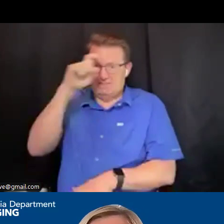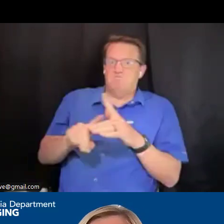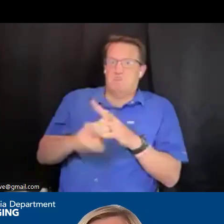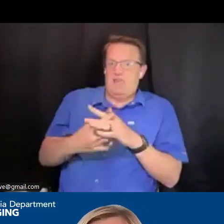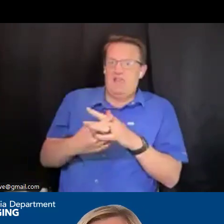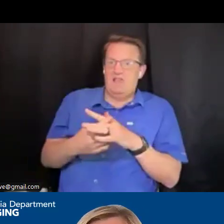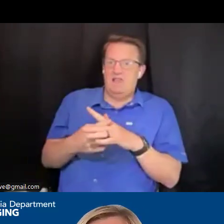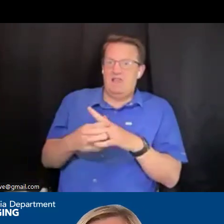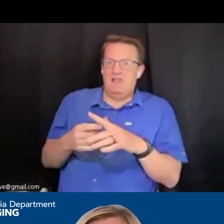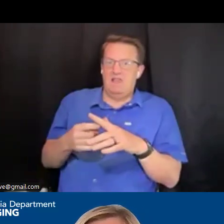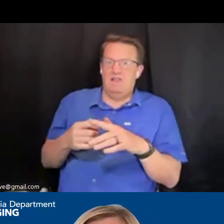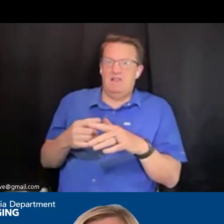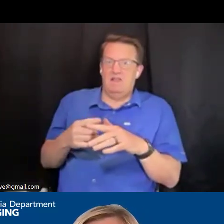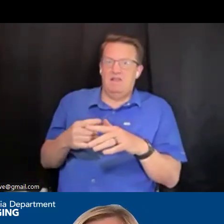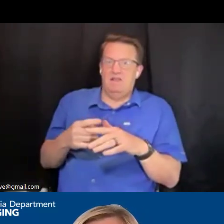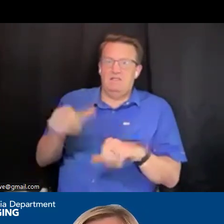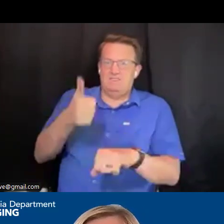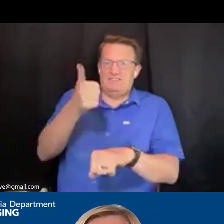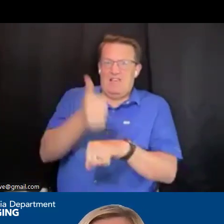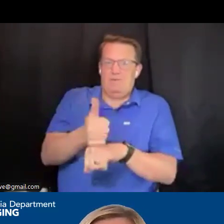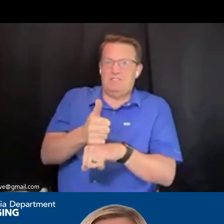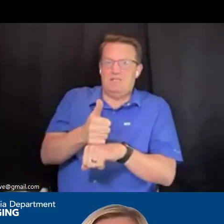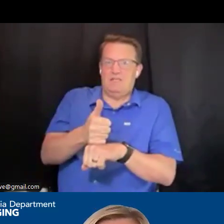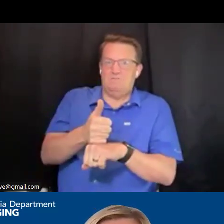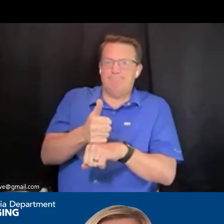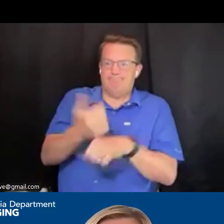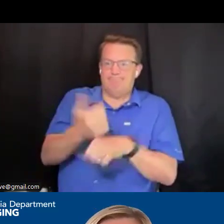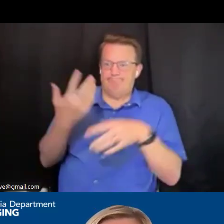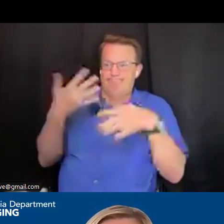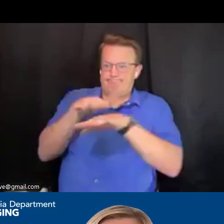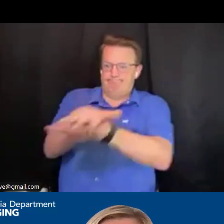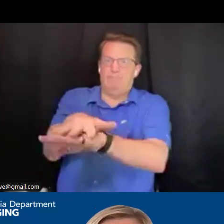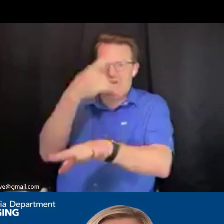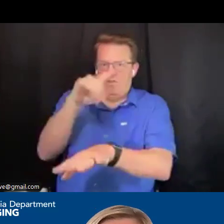on implementing California 2030 and Senate Bill